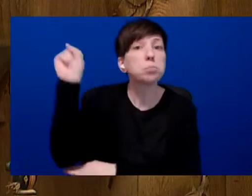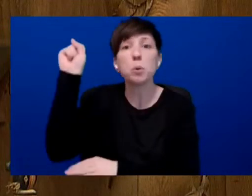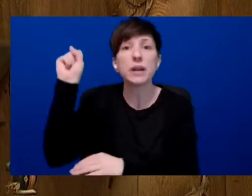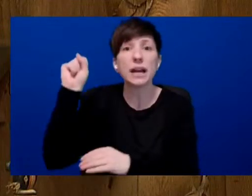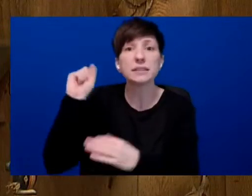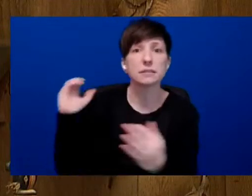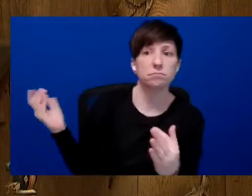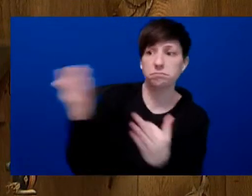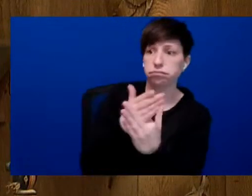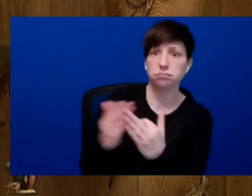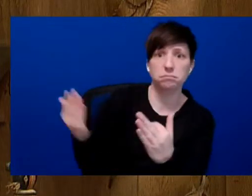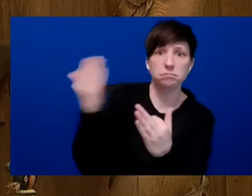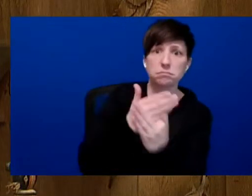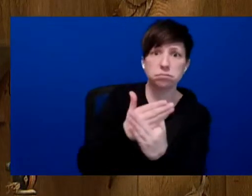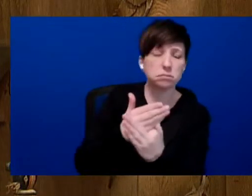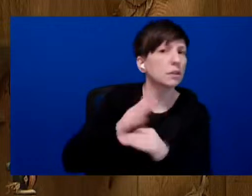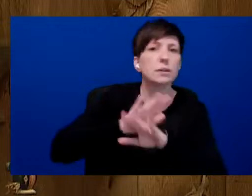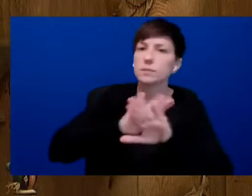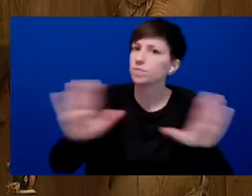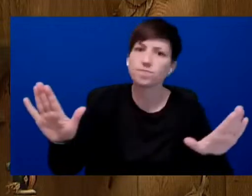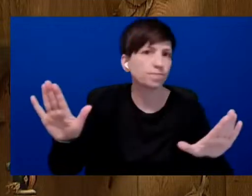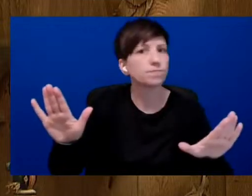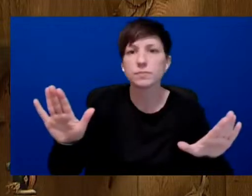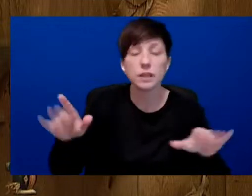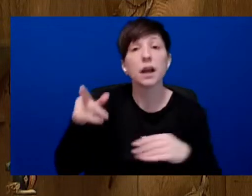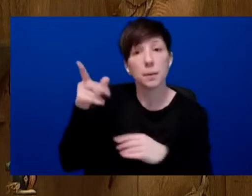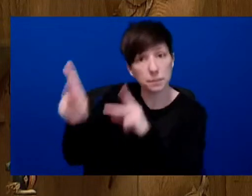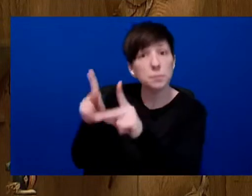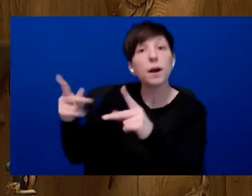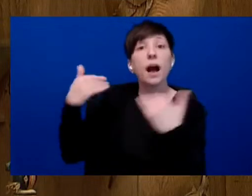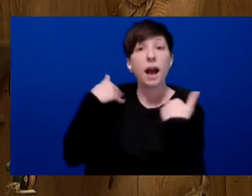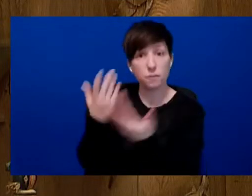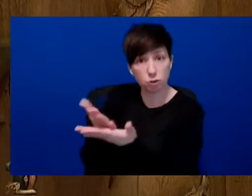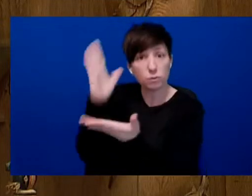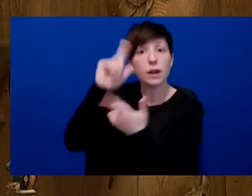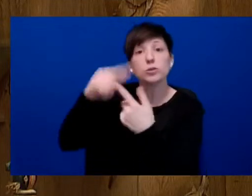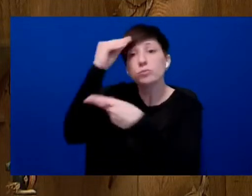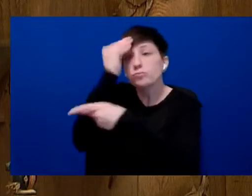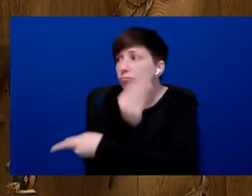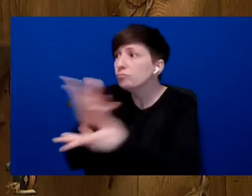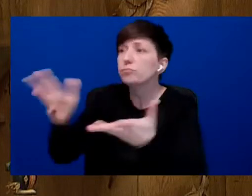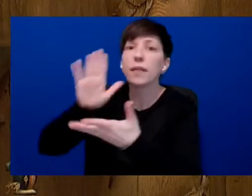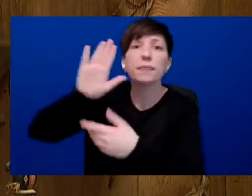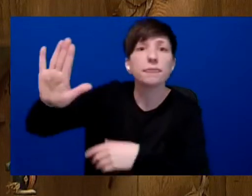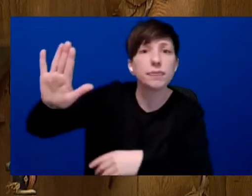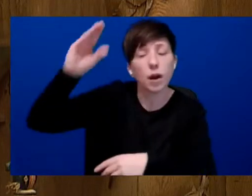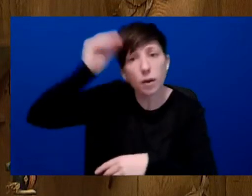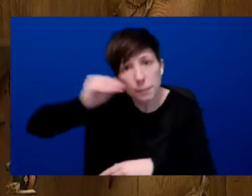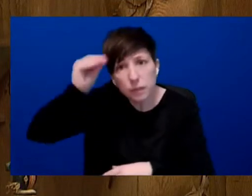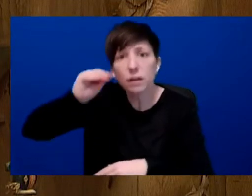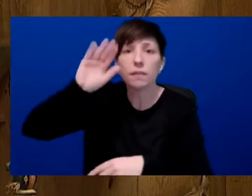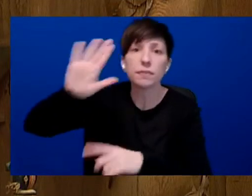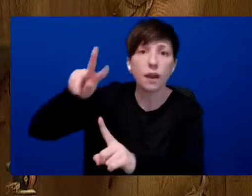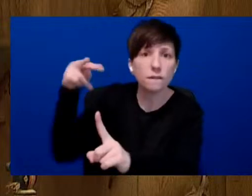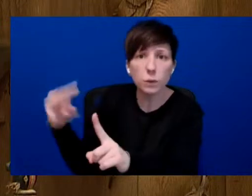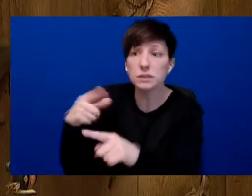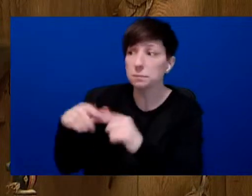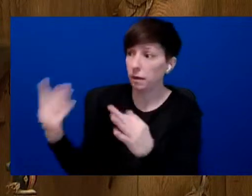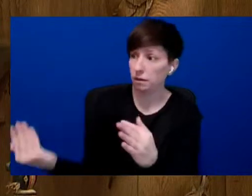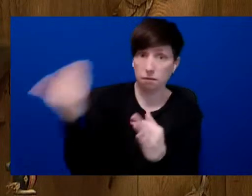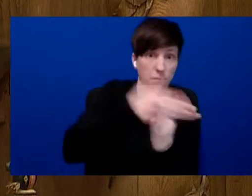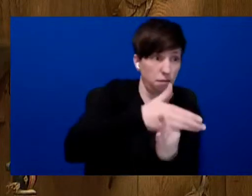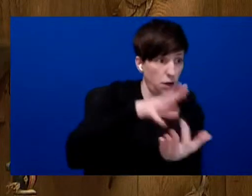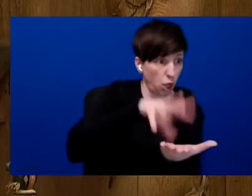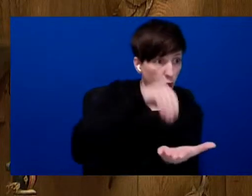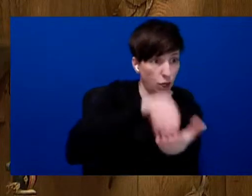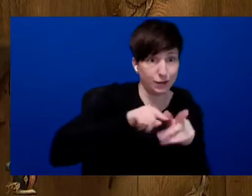everyone has a right to freedom of expression, including peaceful protest, we will not tolerate attempts to disrupt children learning in the